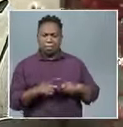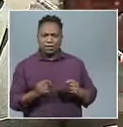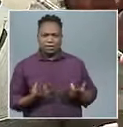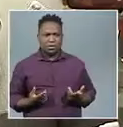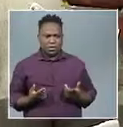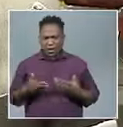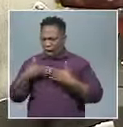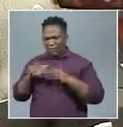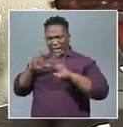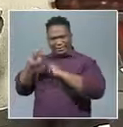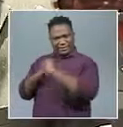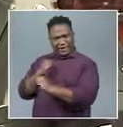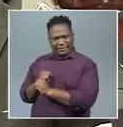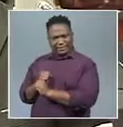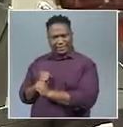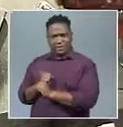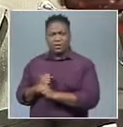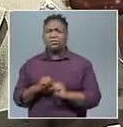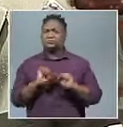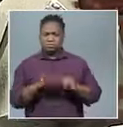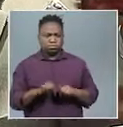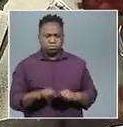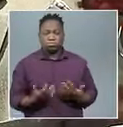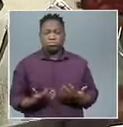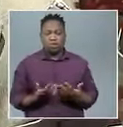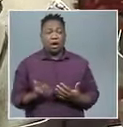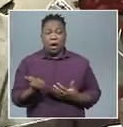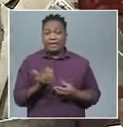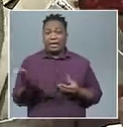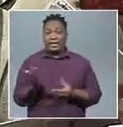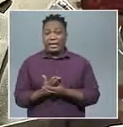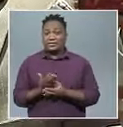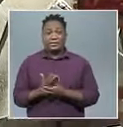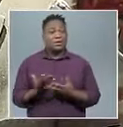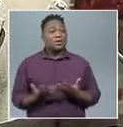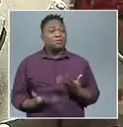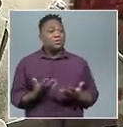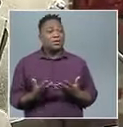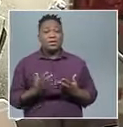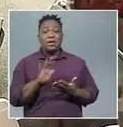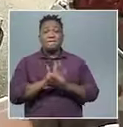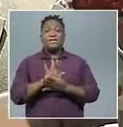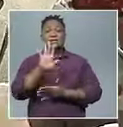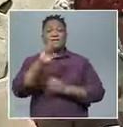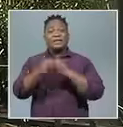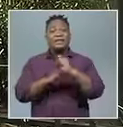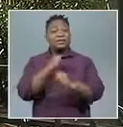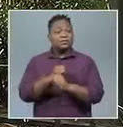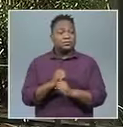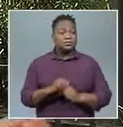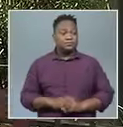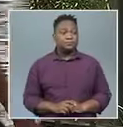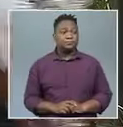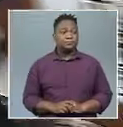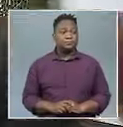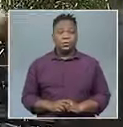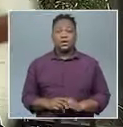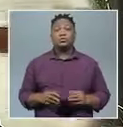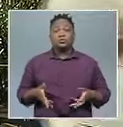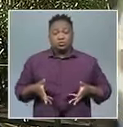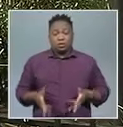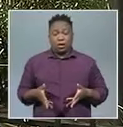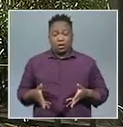But, there are cases that can take up to 15 years. It doesn't matter. There's no time frame in any investigation. Noticeably absent from